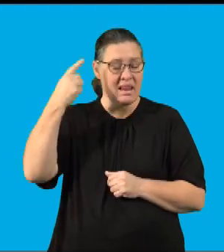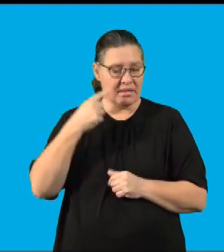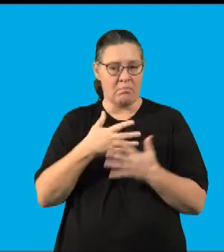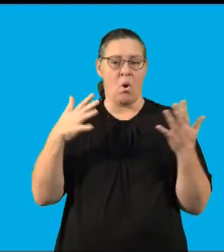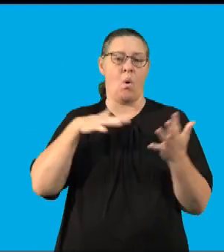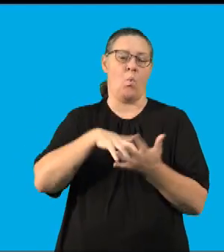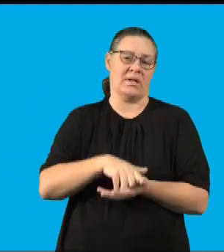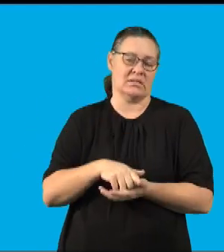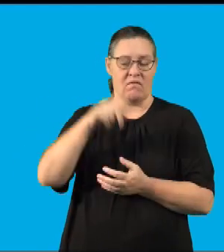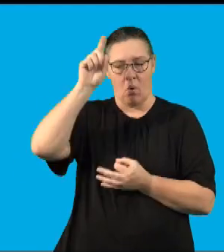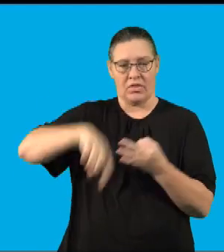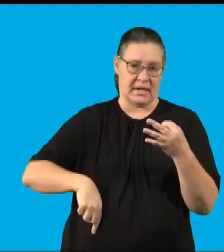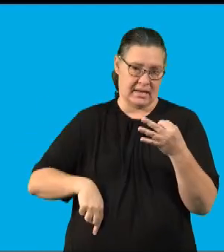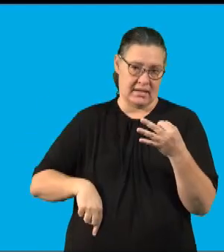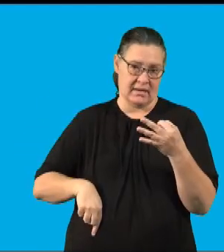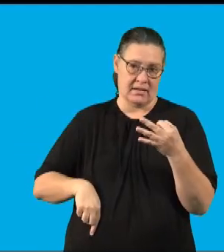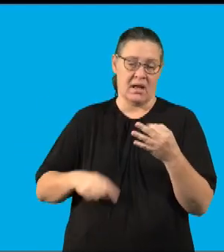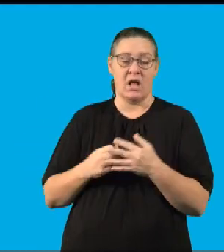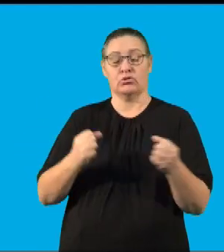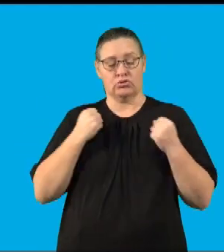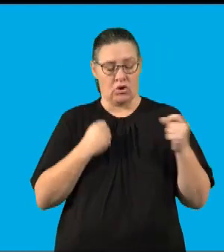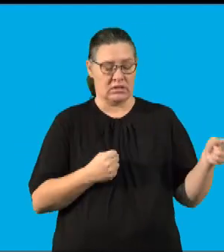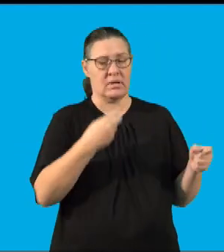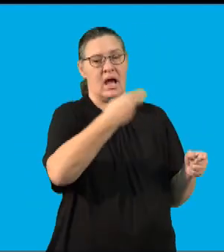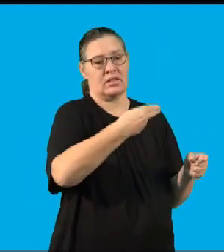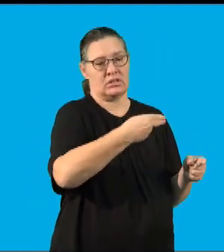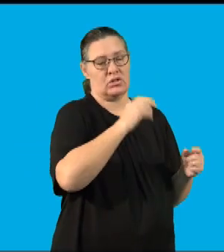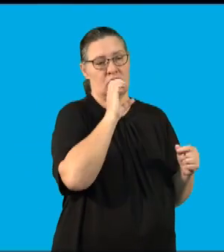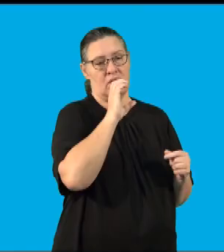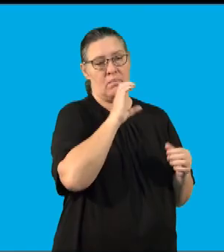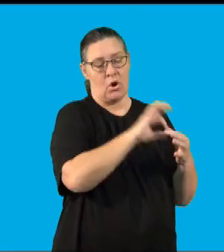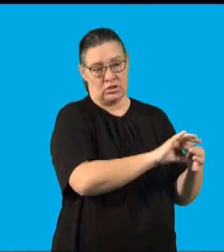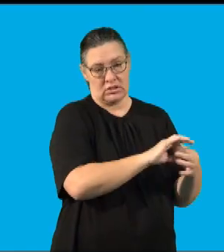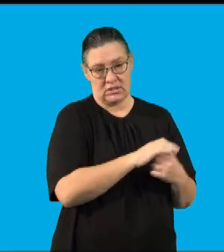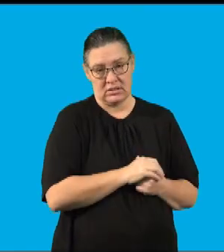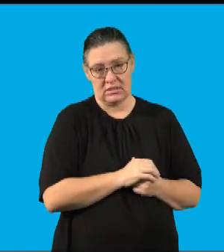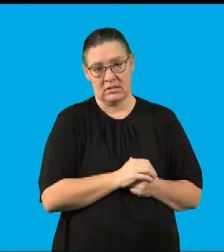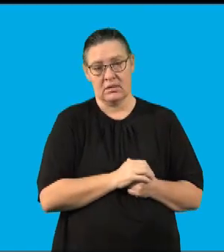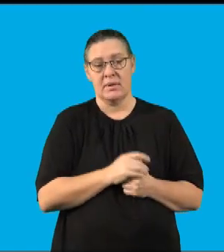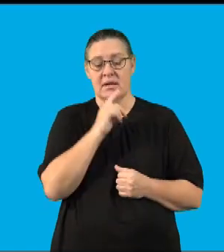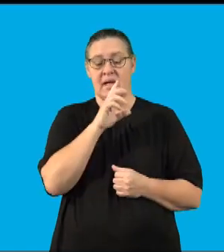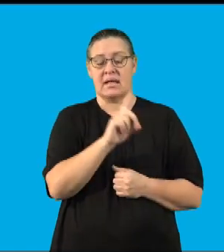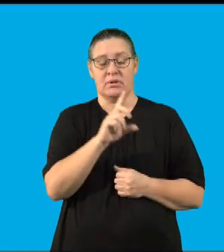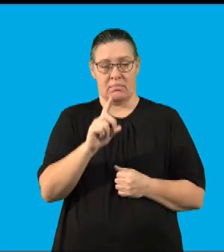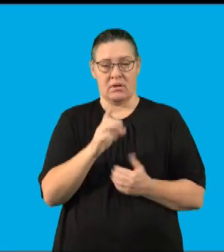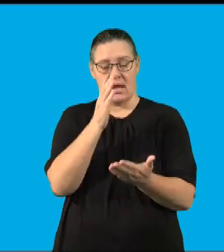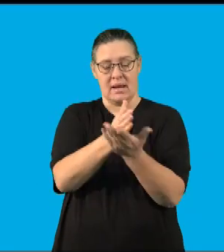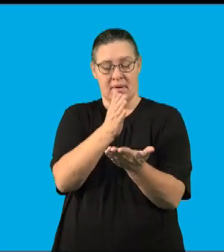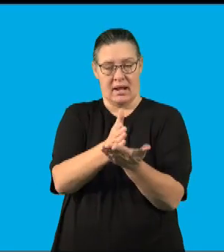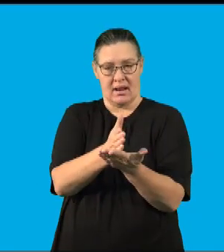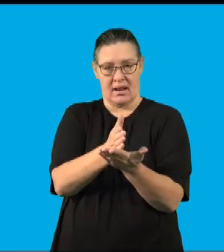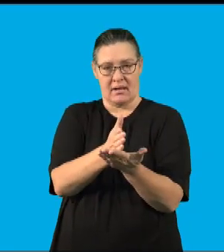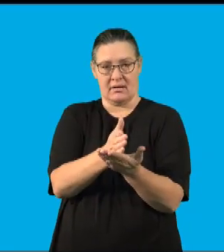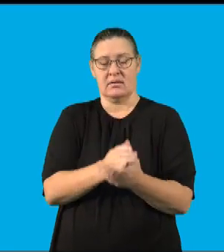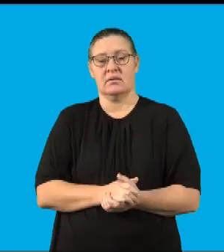weakest intermolecular forces out of all three, and then the strongest one are going to be the hydrogen bonds, which means the dipole-dipole forces are